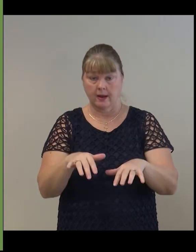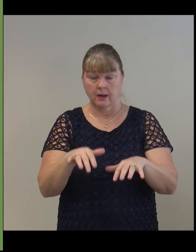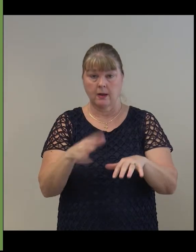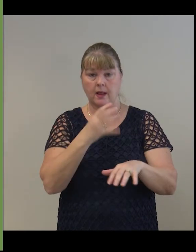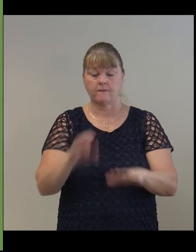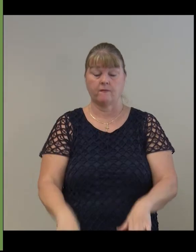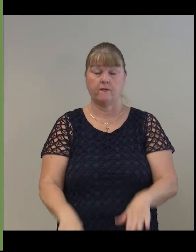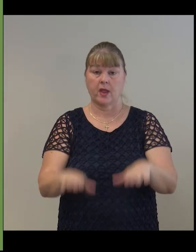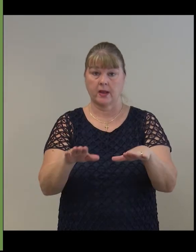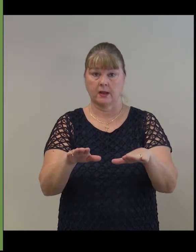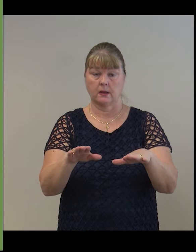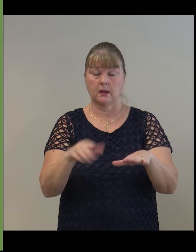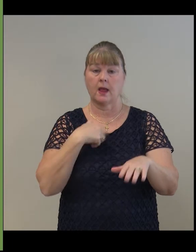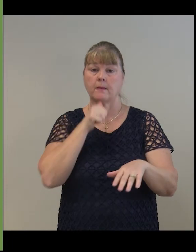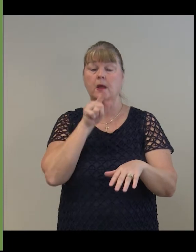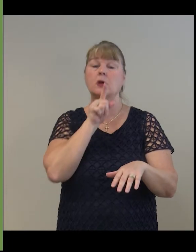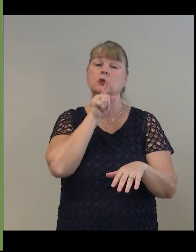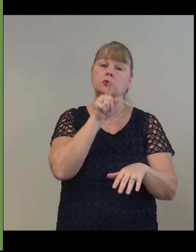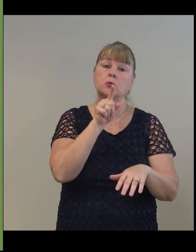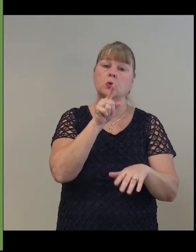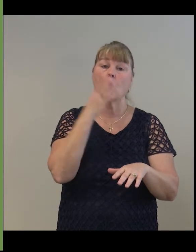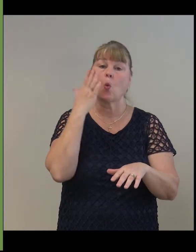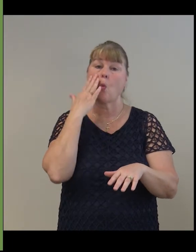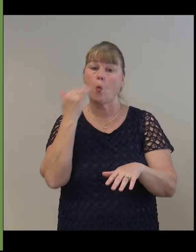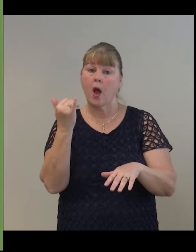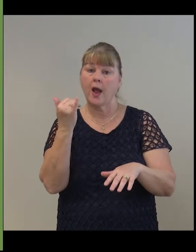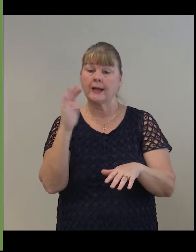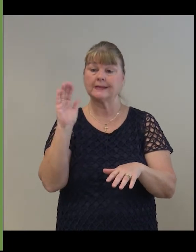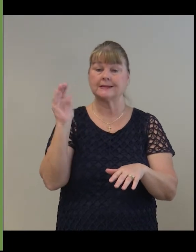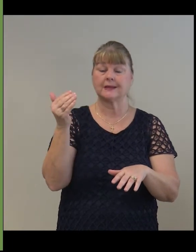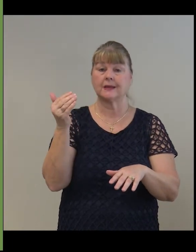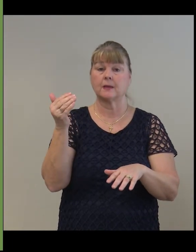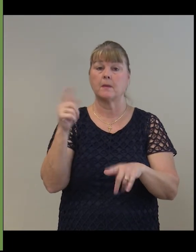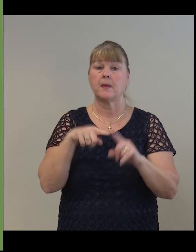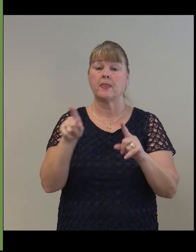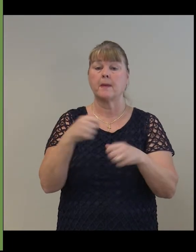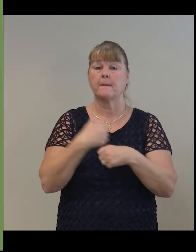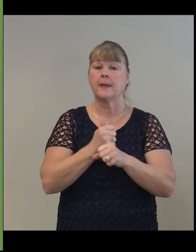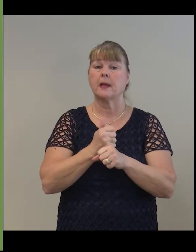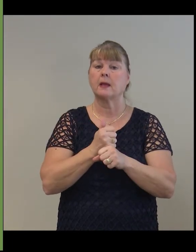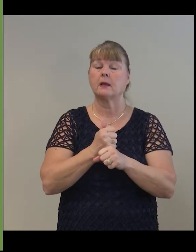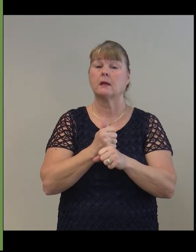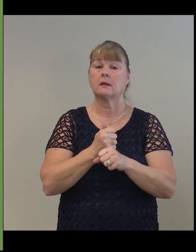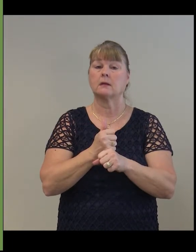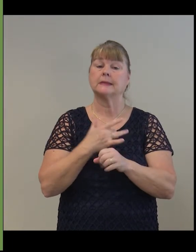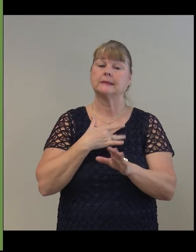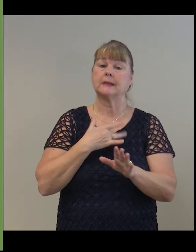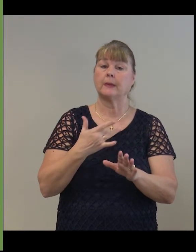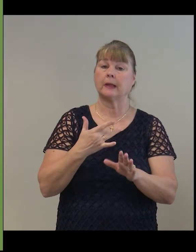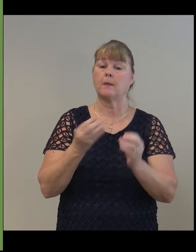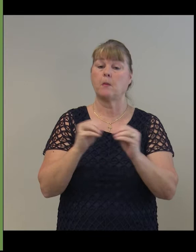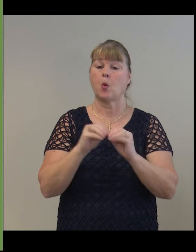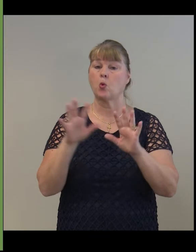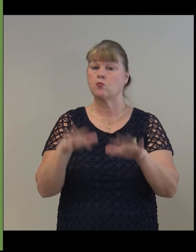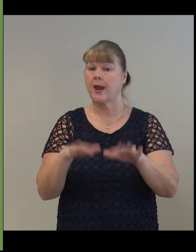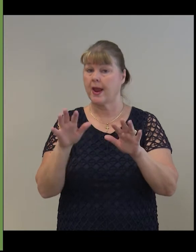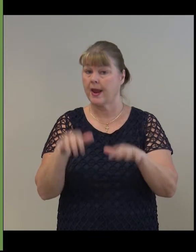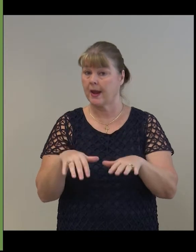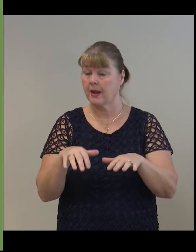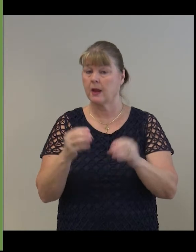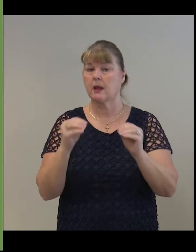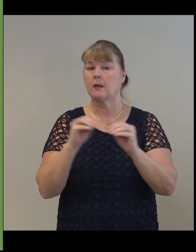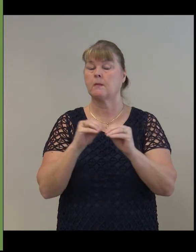but they produce typically more rainfall and more flooding with those than